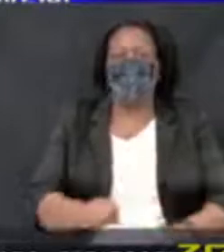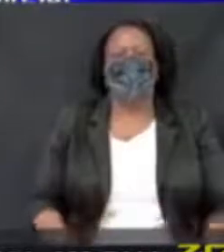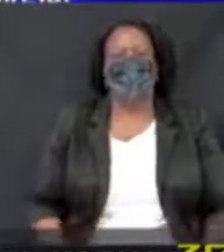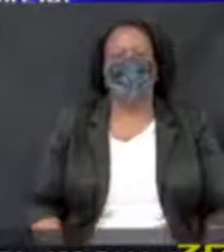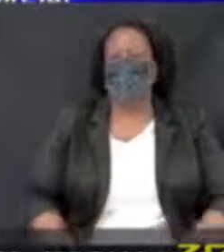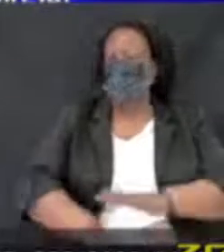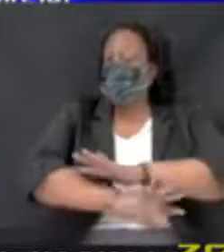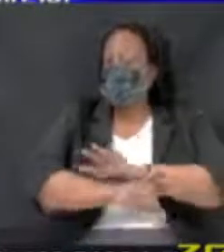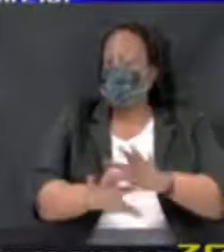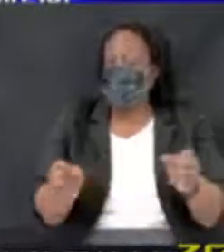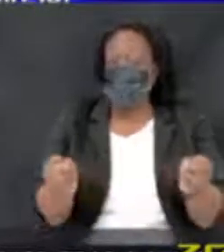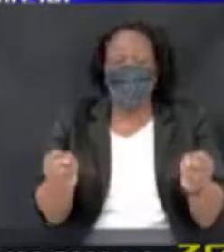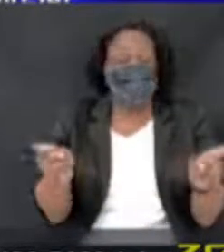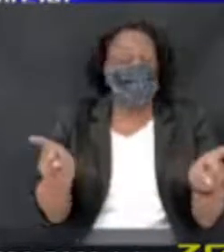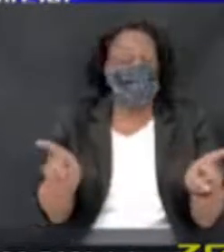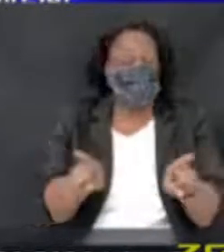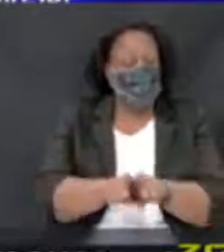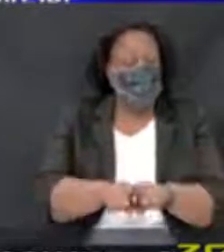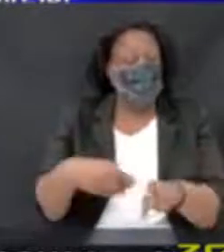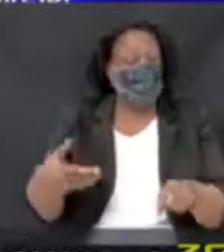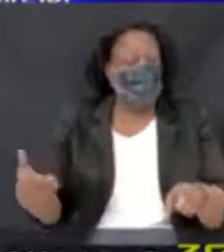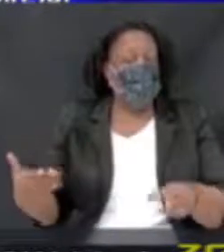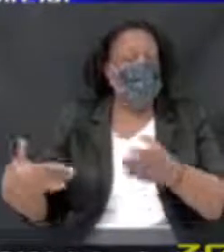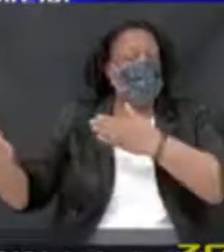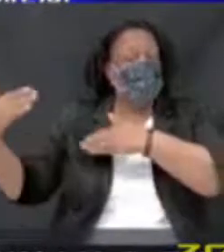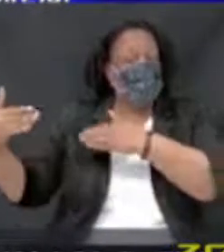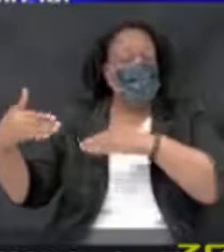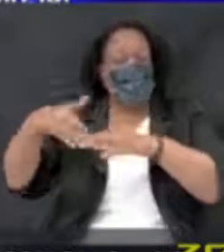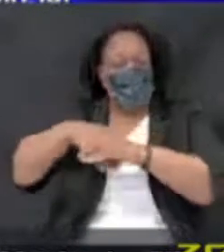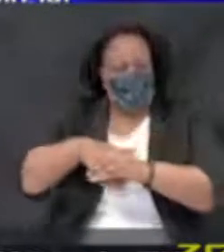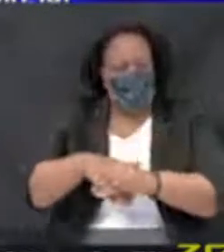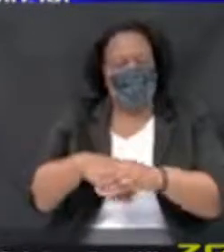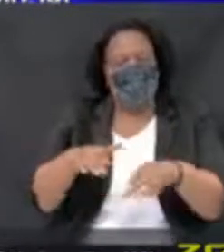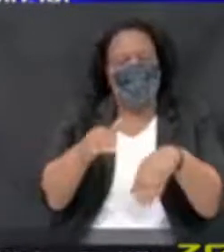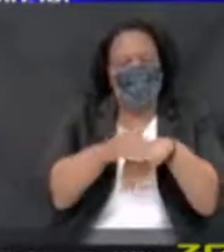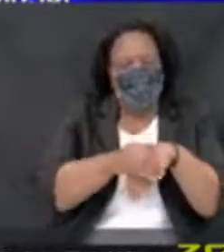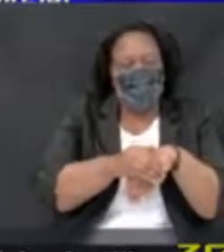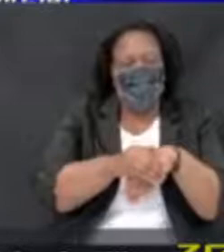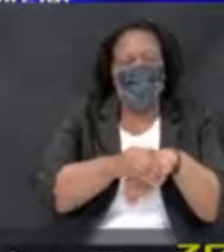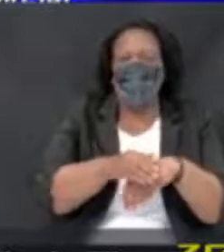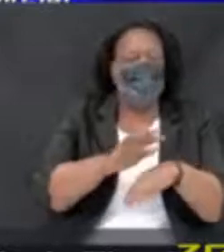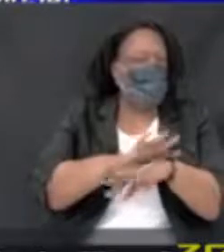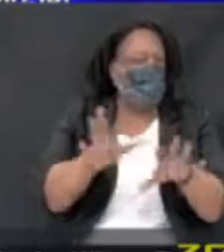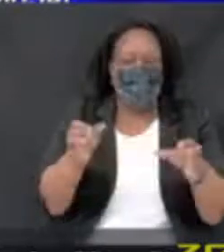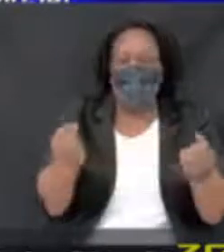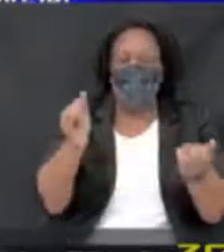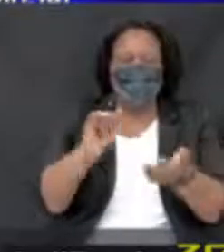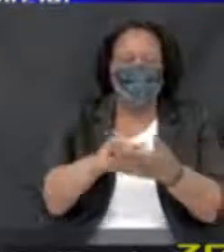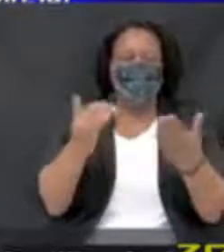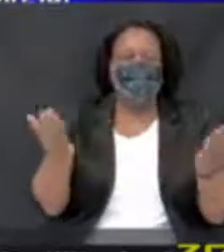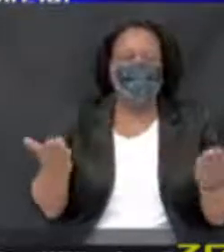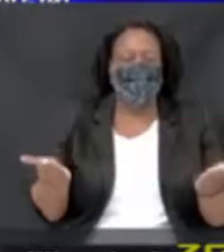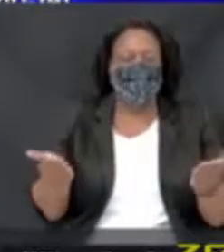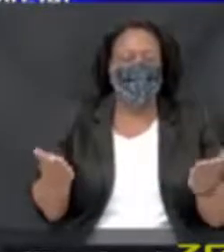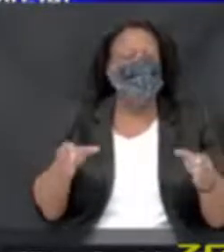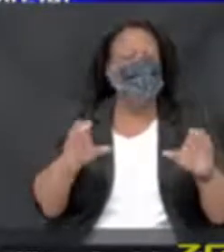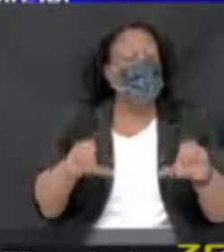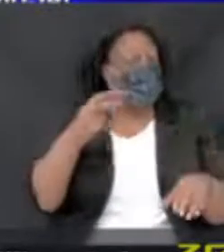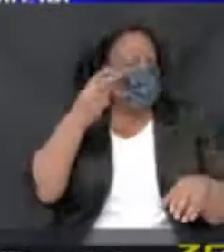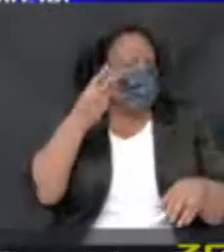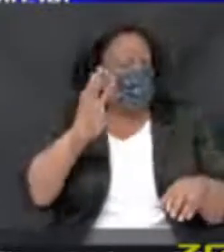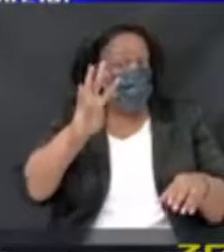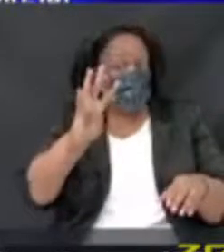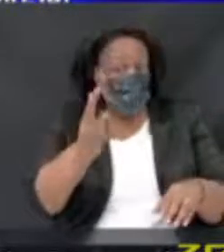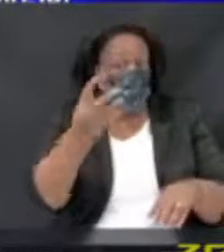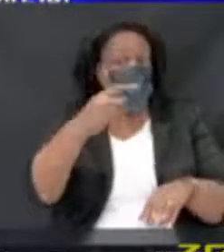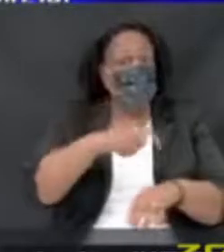in Europe happen here as we ease the restrictions? Could we see a fourth wave as is being experienced